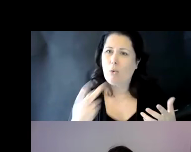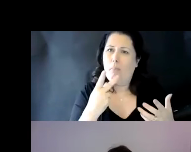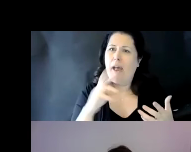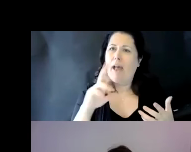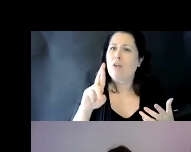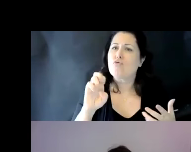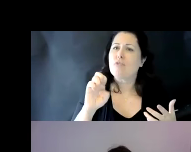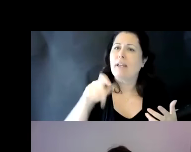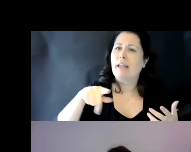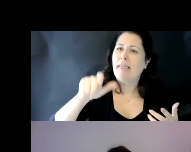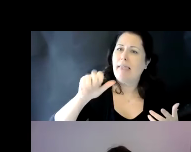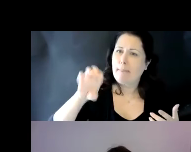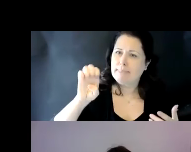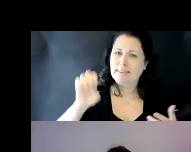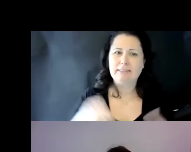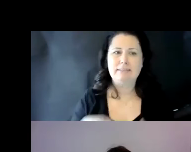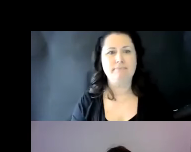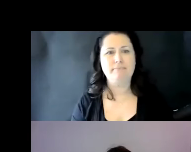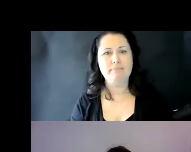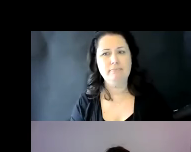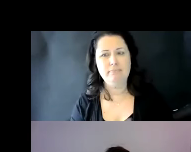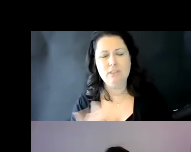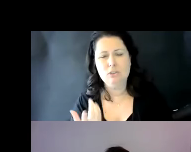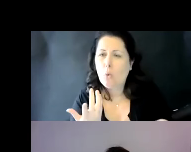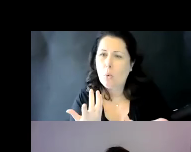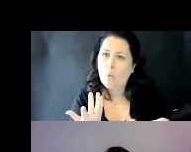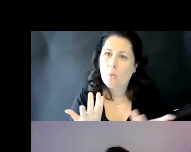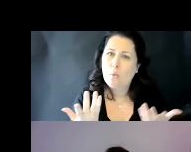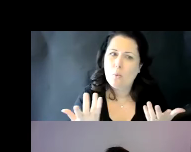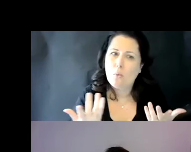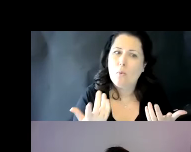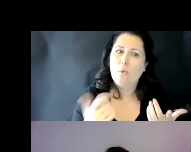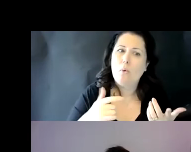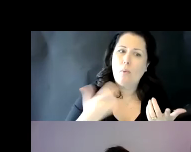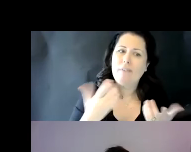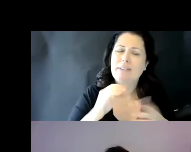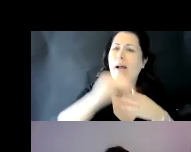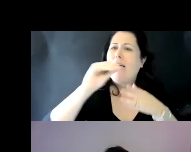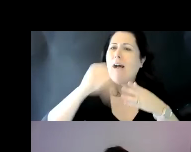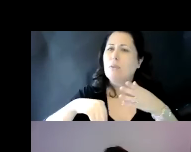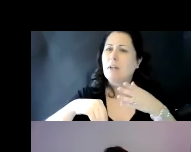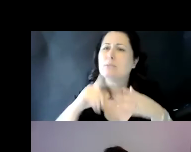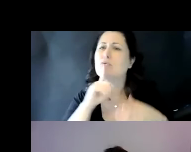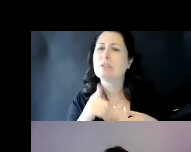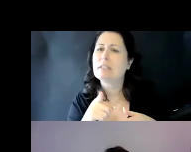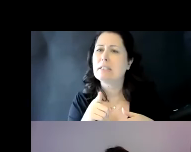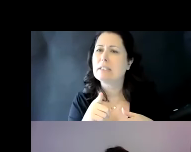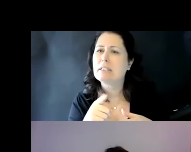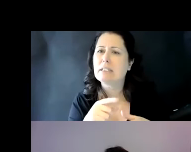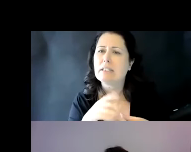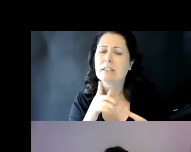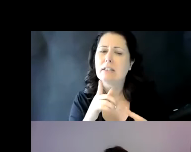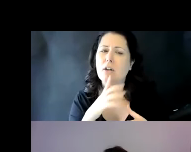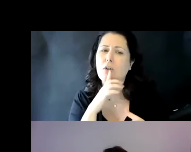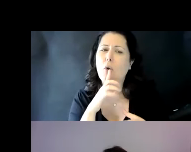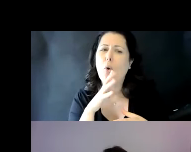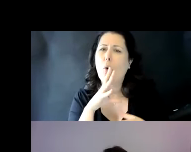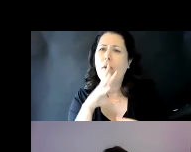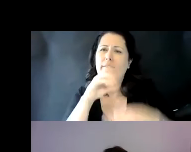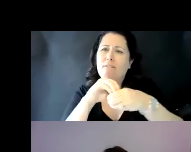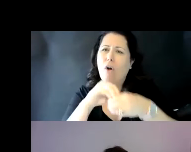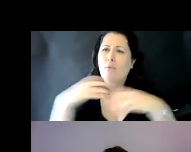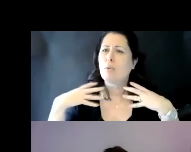even with your positive outcomes. You've also got outcomes in here that are really, you know, they don't really capture what recovery is. Recovery